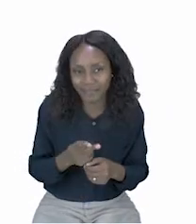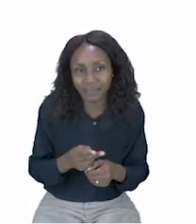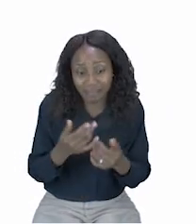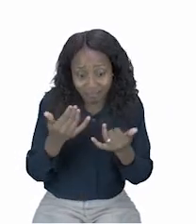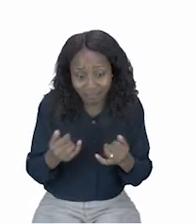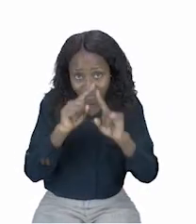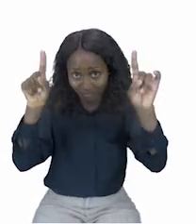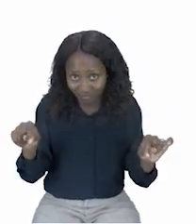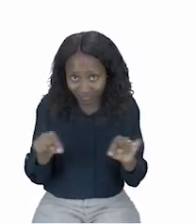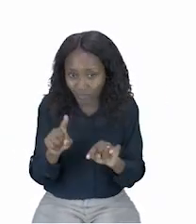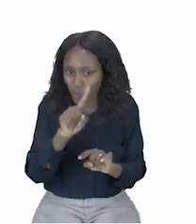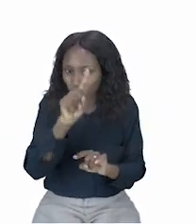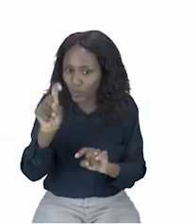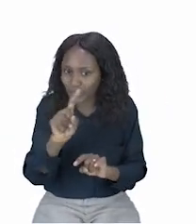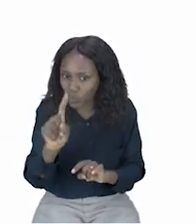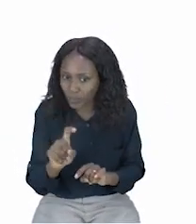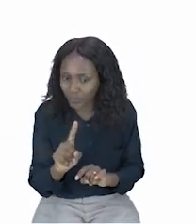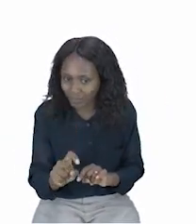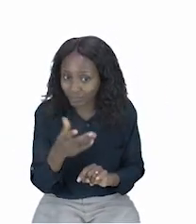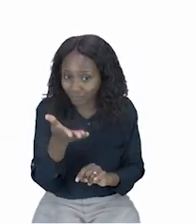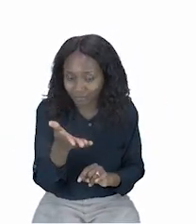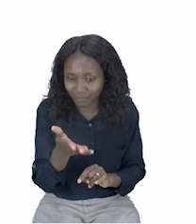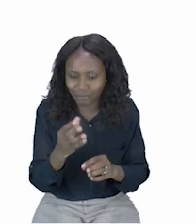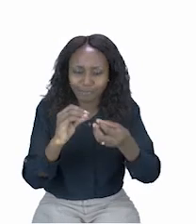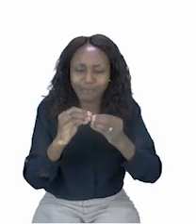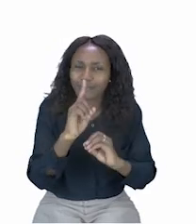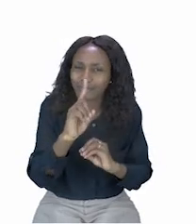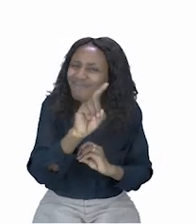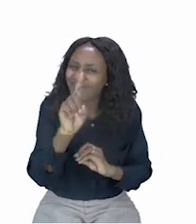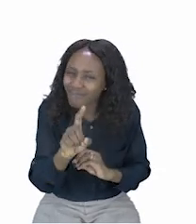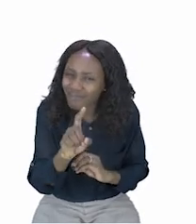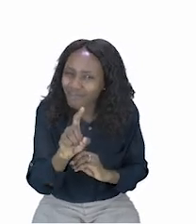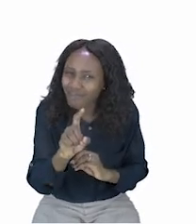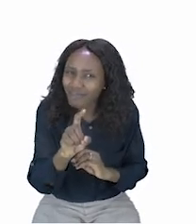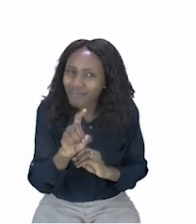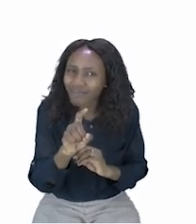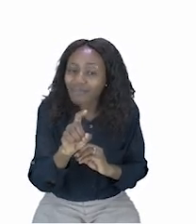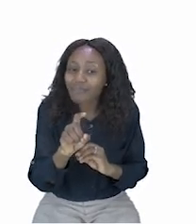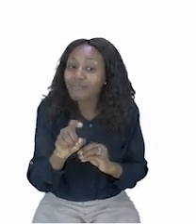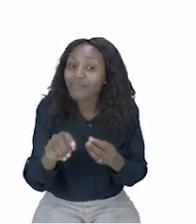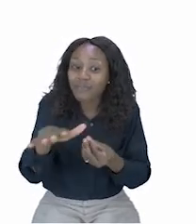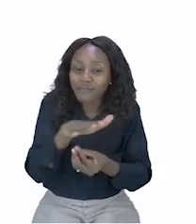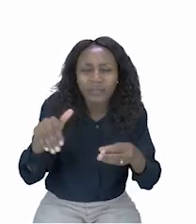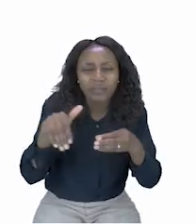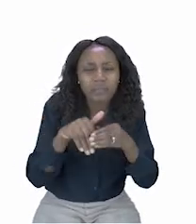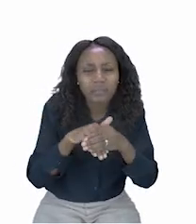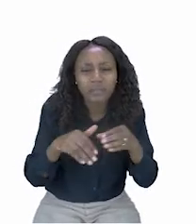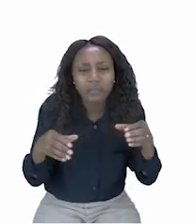some of these questions. Number 1 says, how many members are